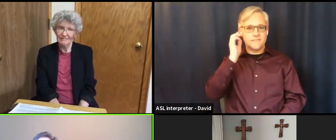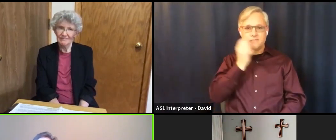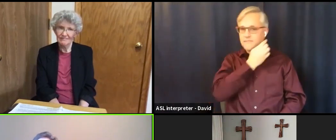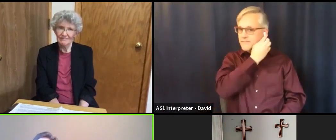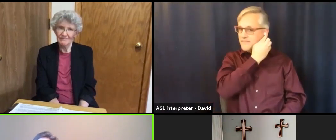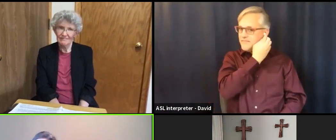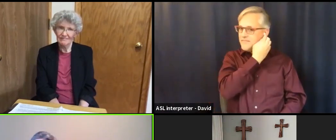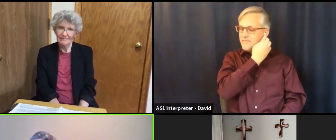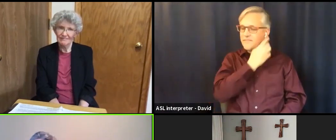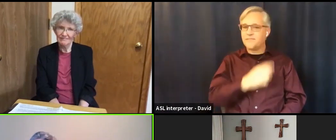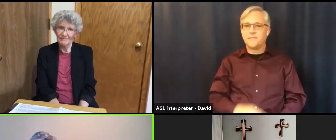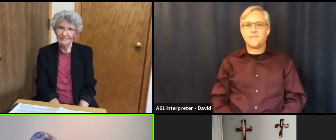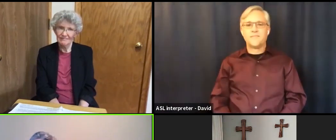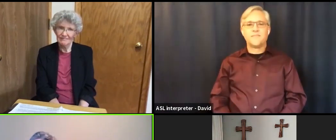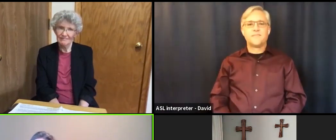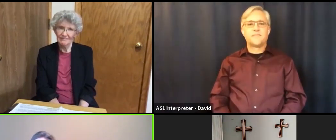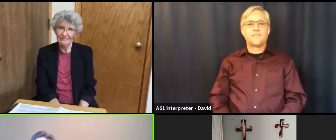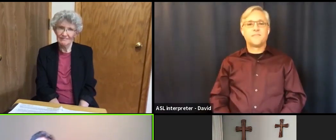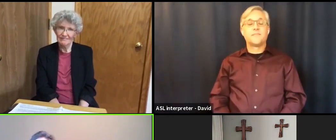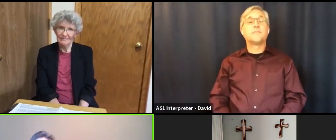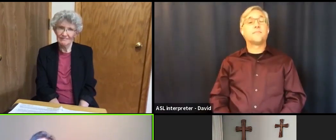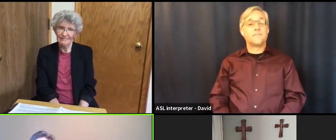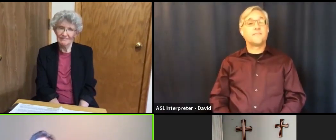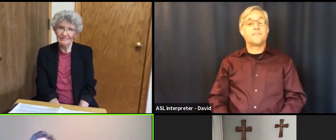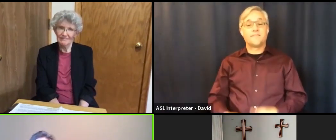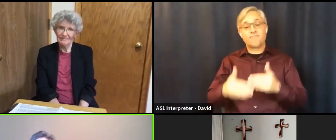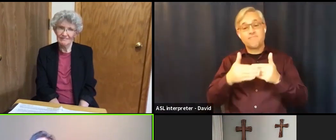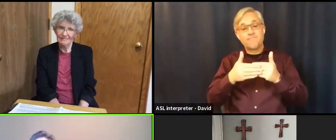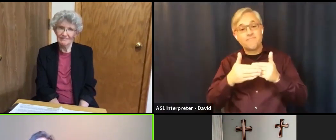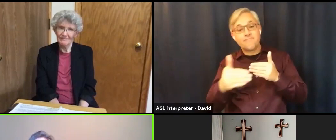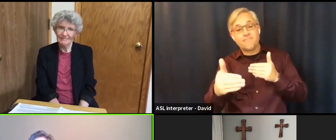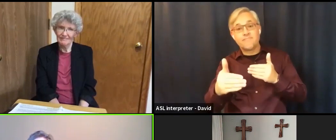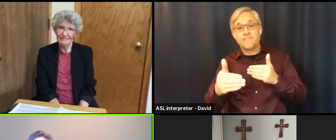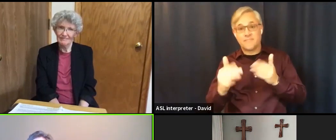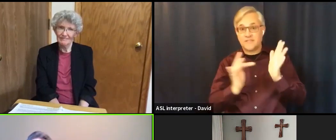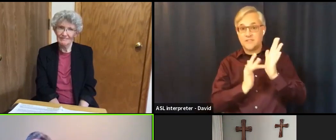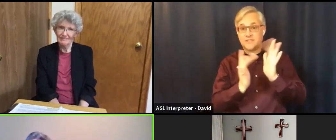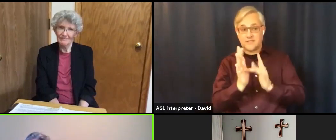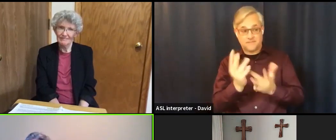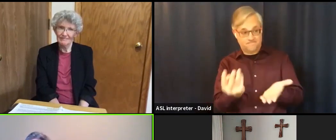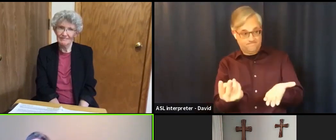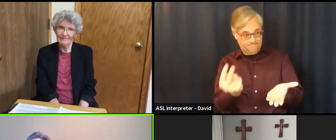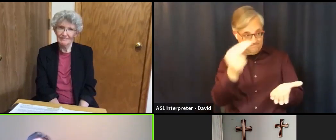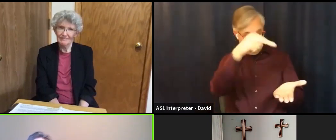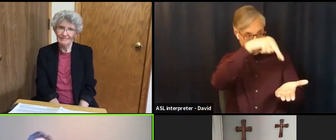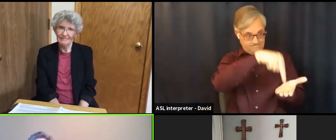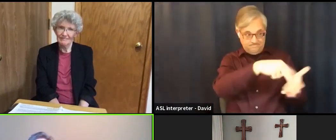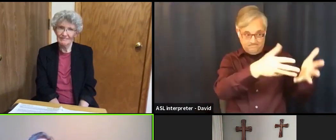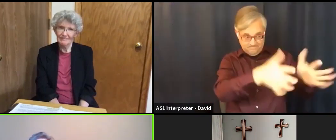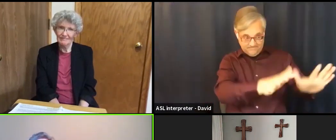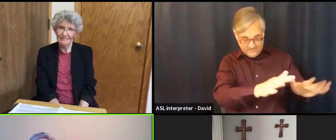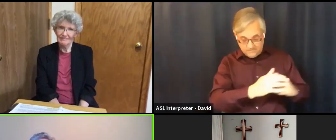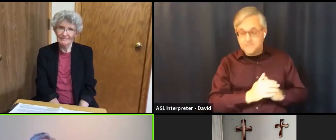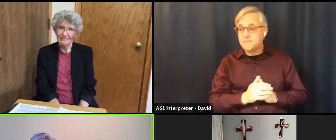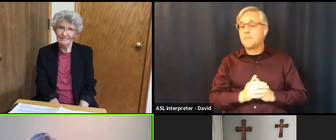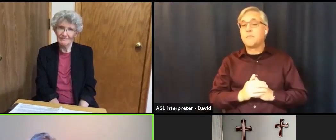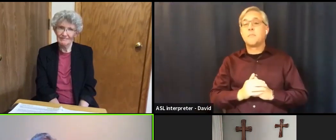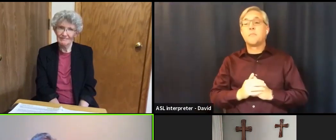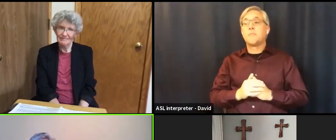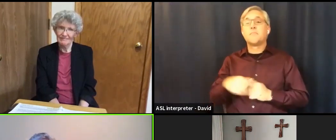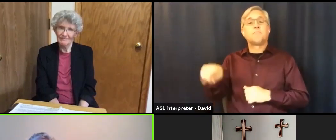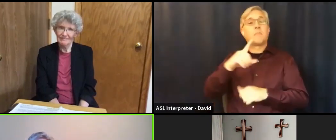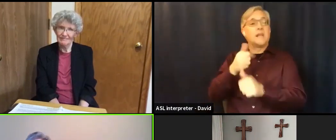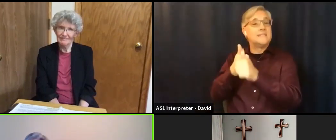And then after the resurrection, we find Peter among the other disciples. He hasn't